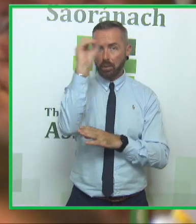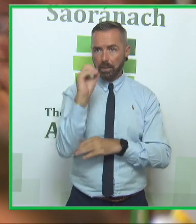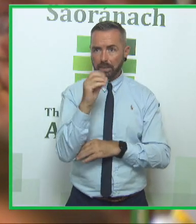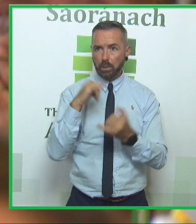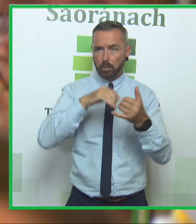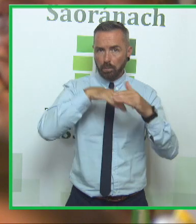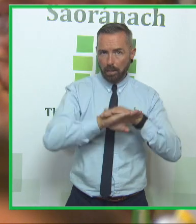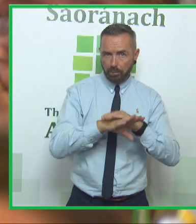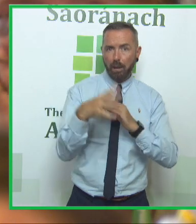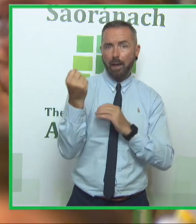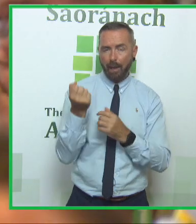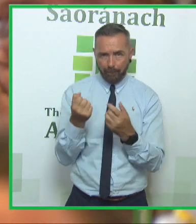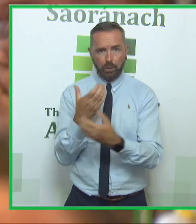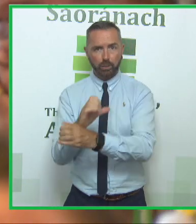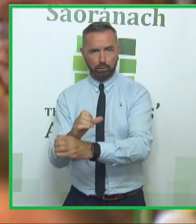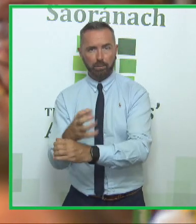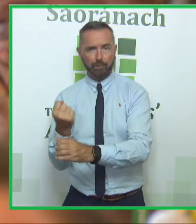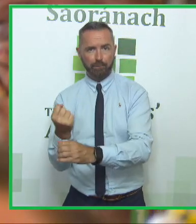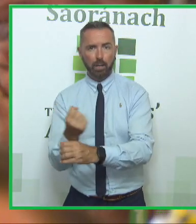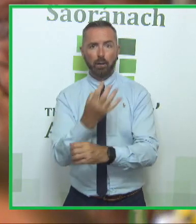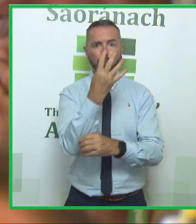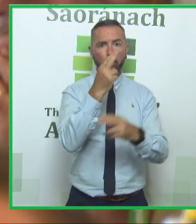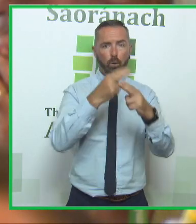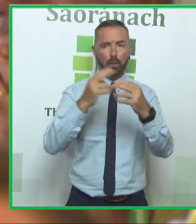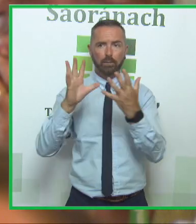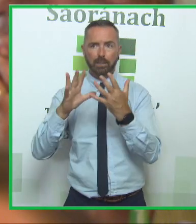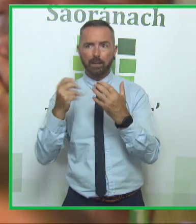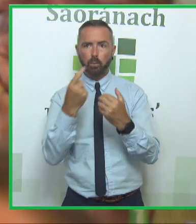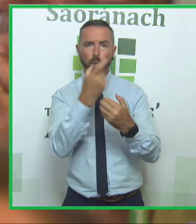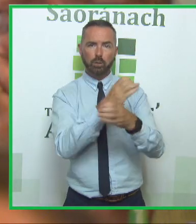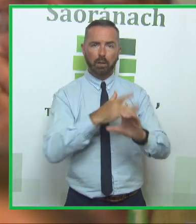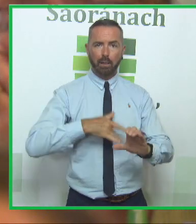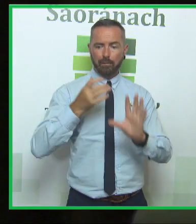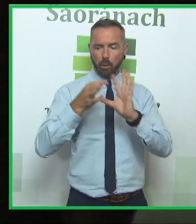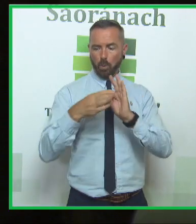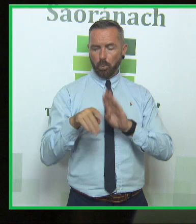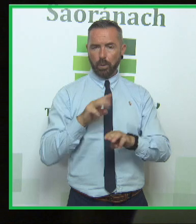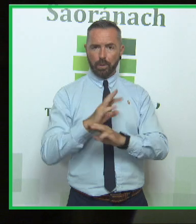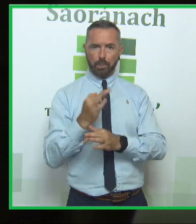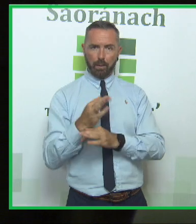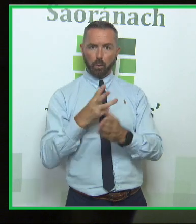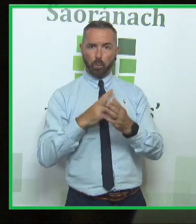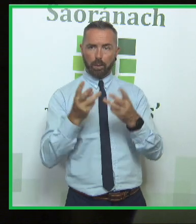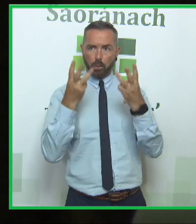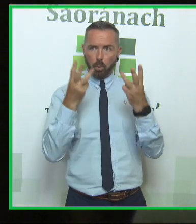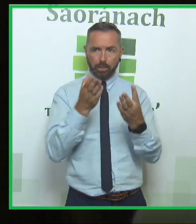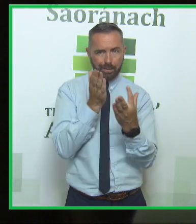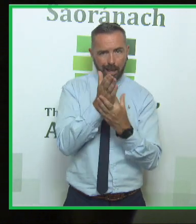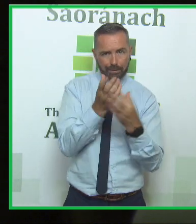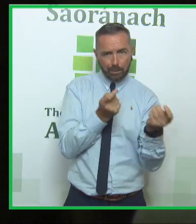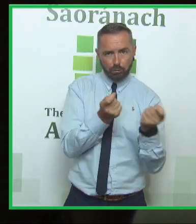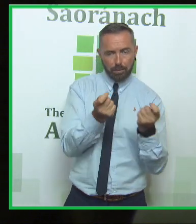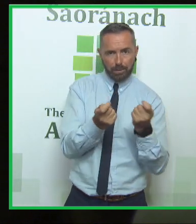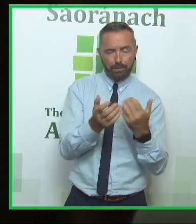use had children. 4 in 10 had at least one child living at home with them at the point in time when they accessed